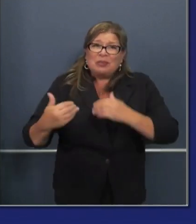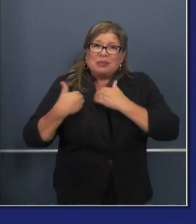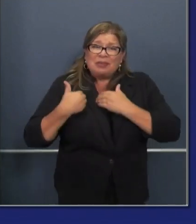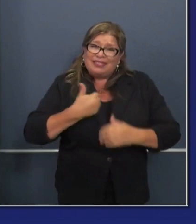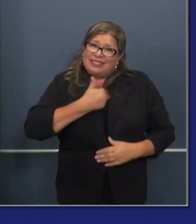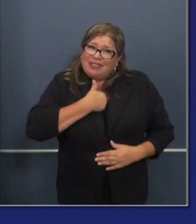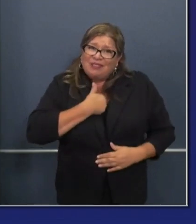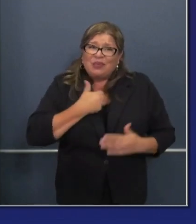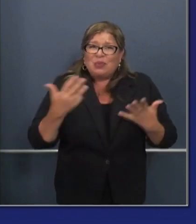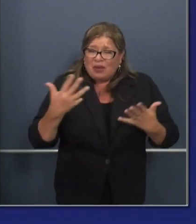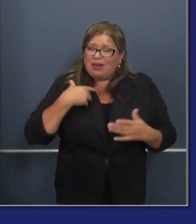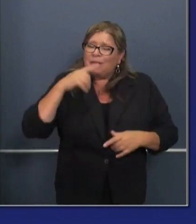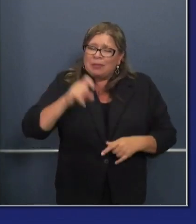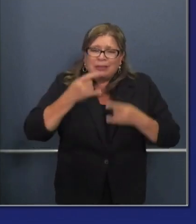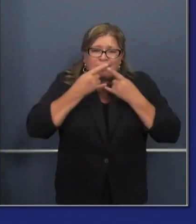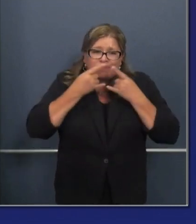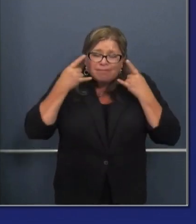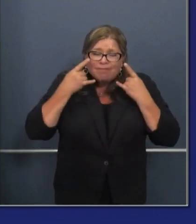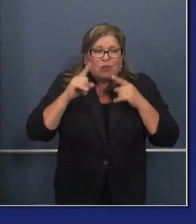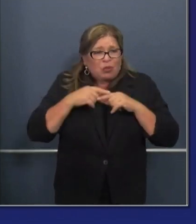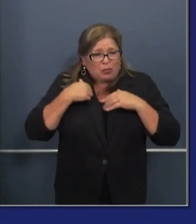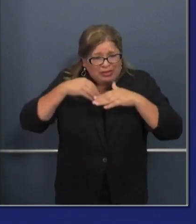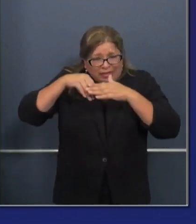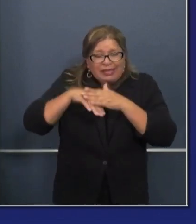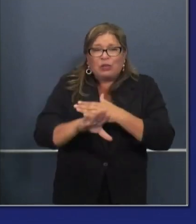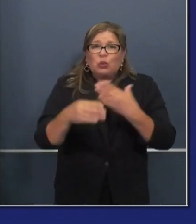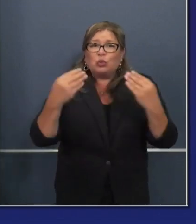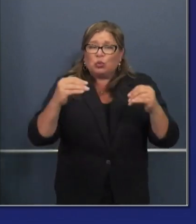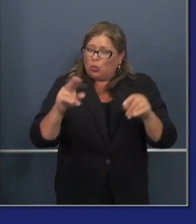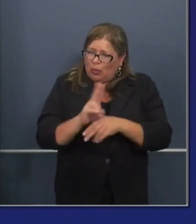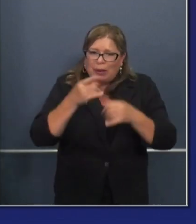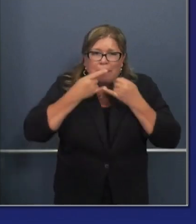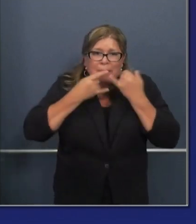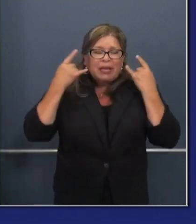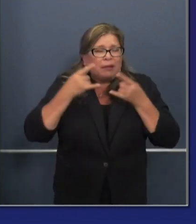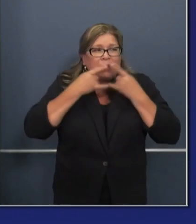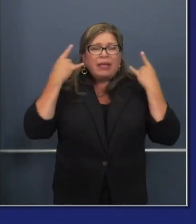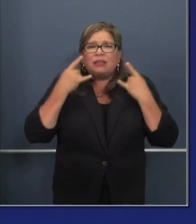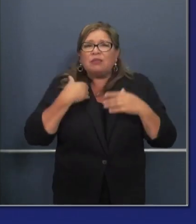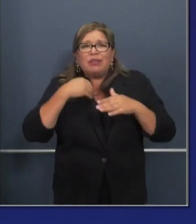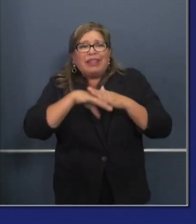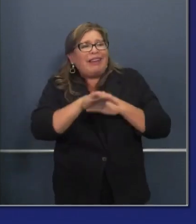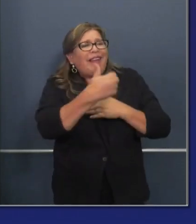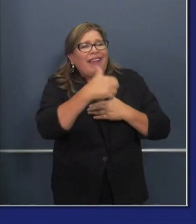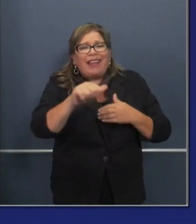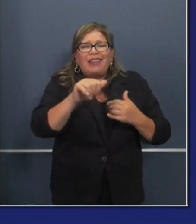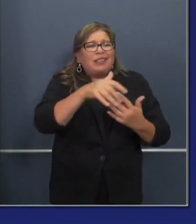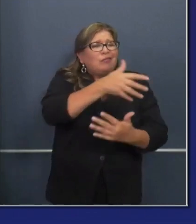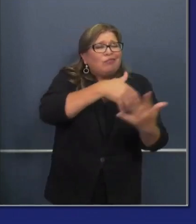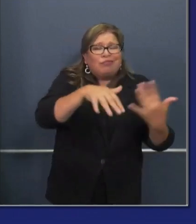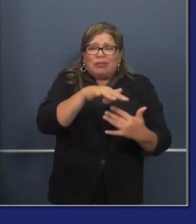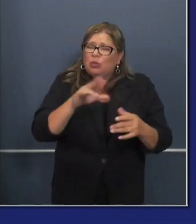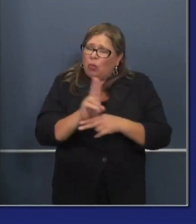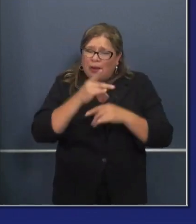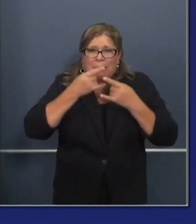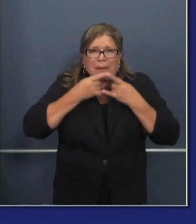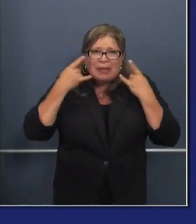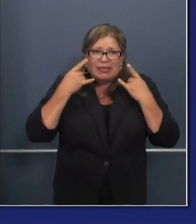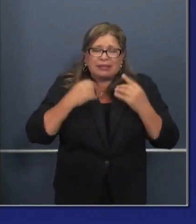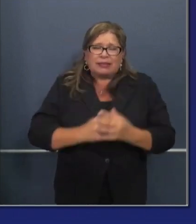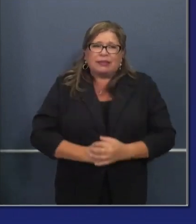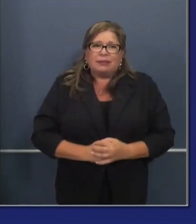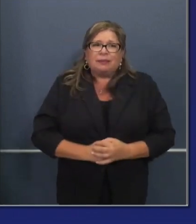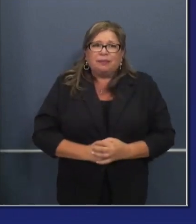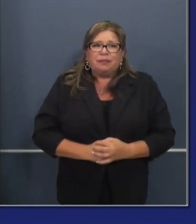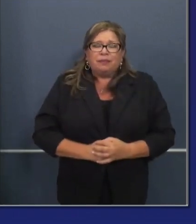covering when we interact with them in a store or in a different setting. So as the governor mentioned, we are